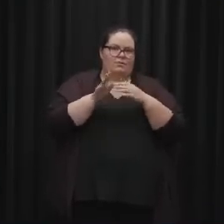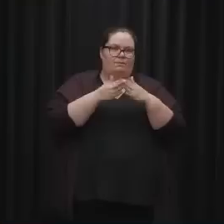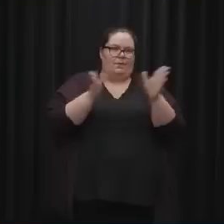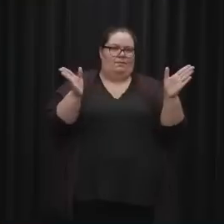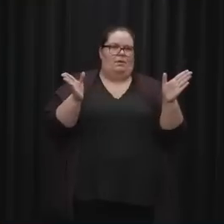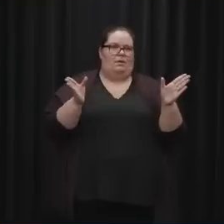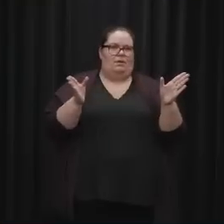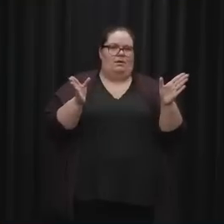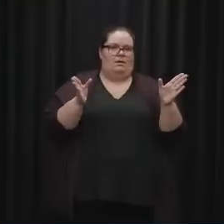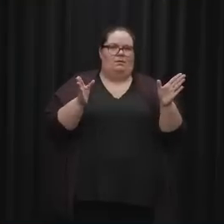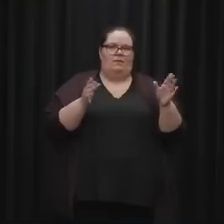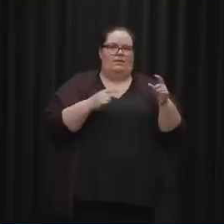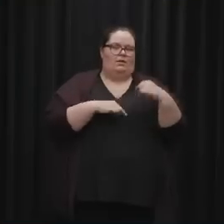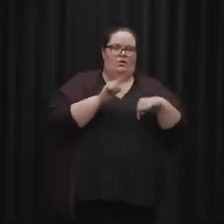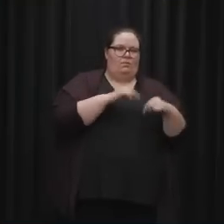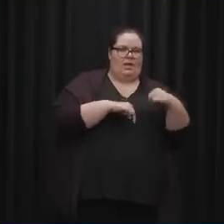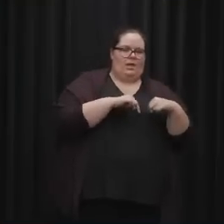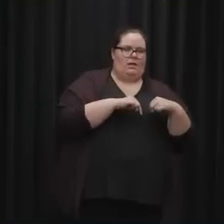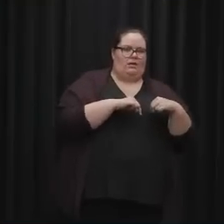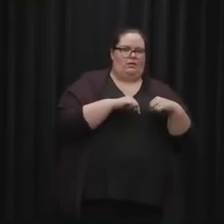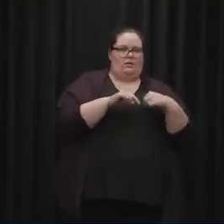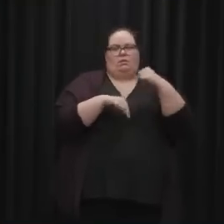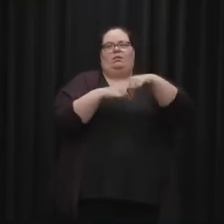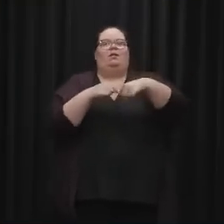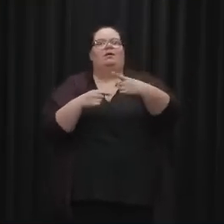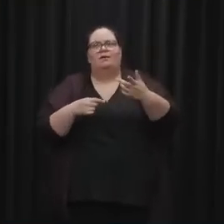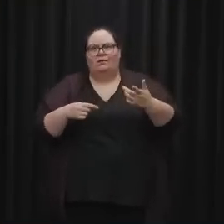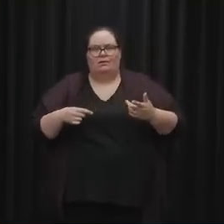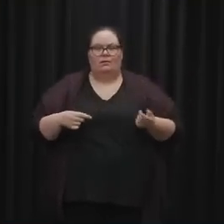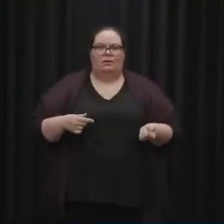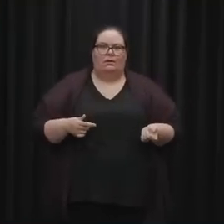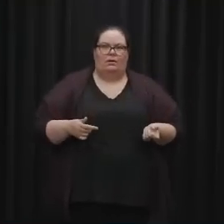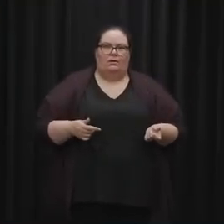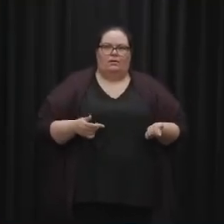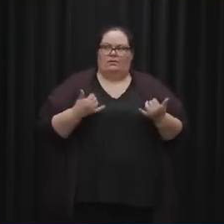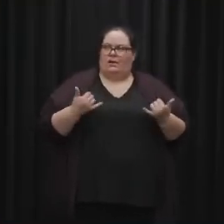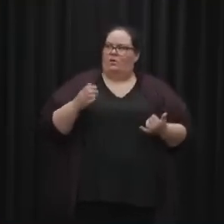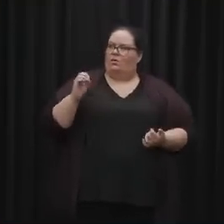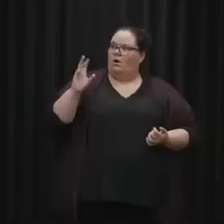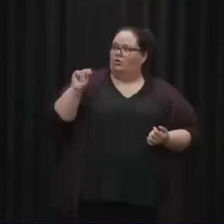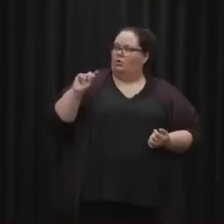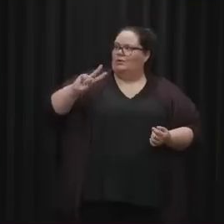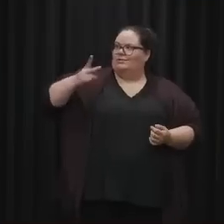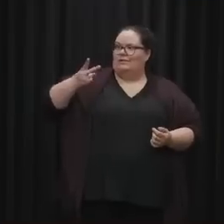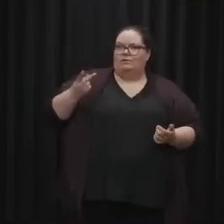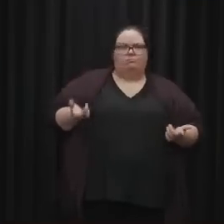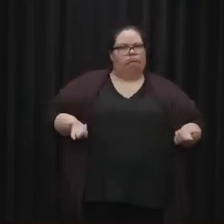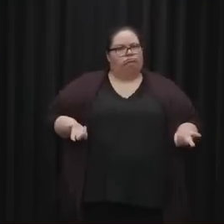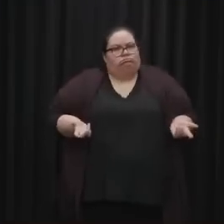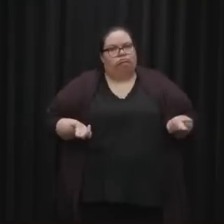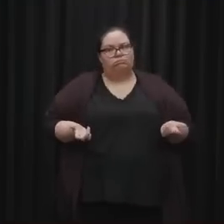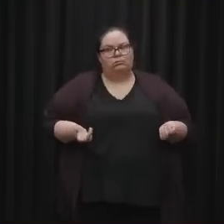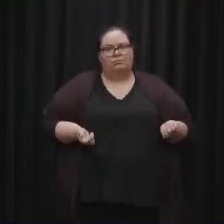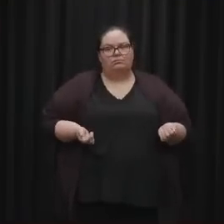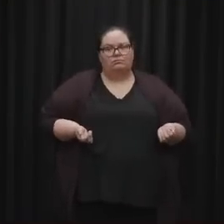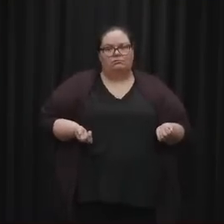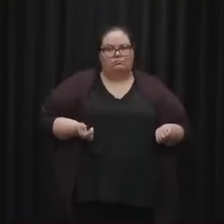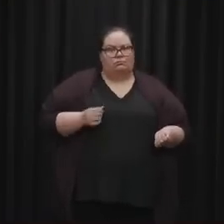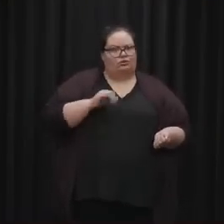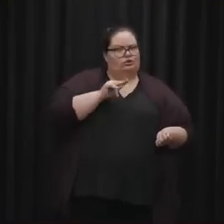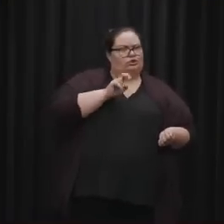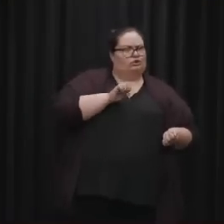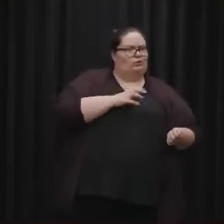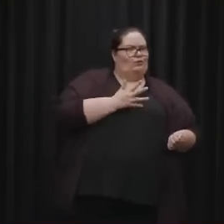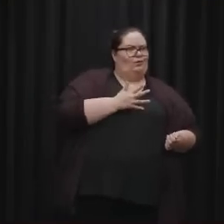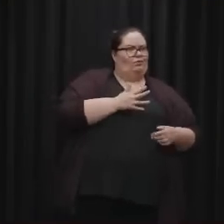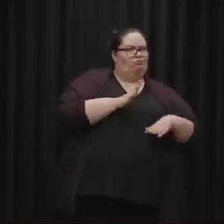buildings and then reversed that decision. And, here we are, October 2nd, and